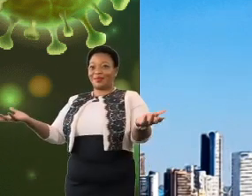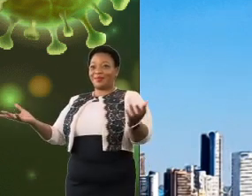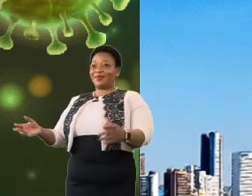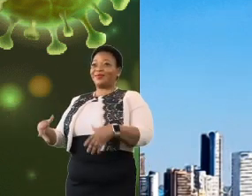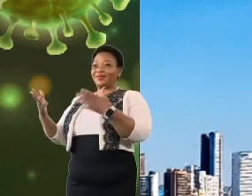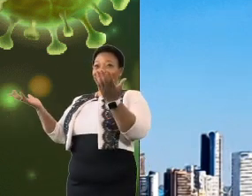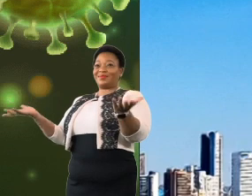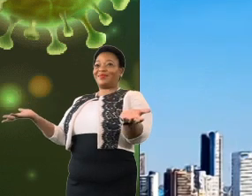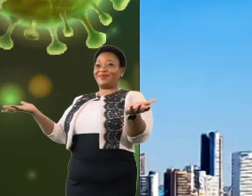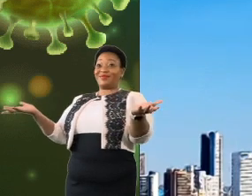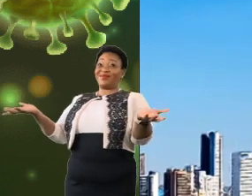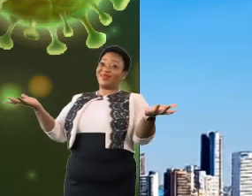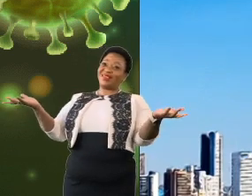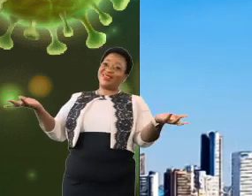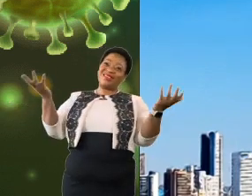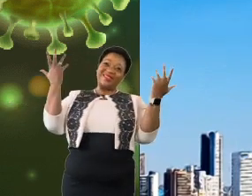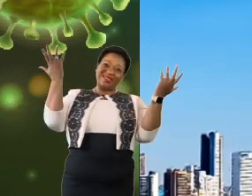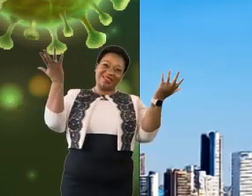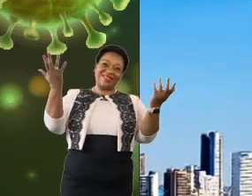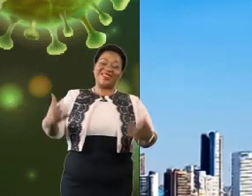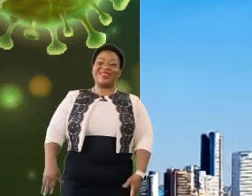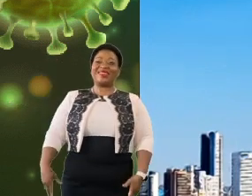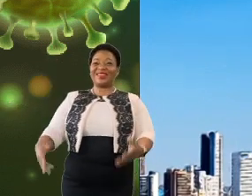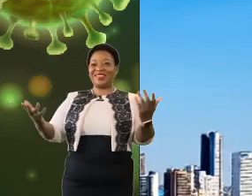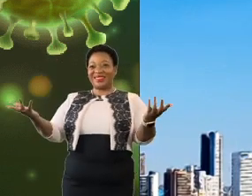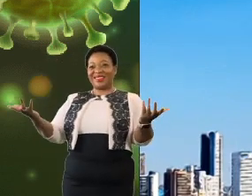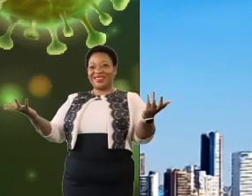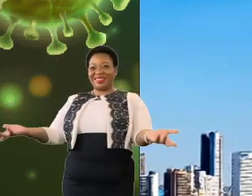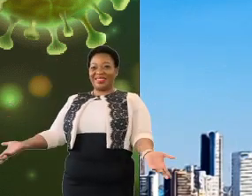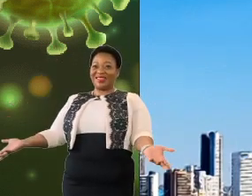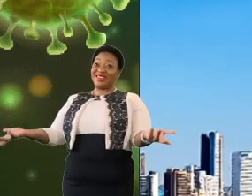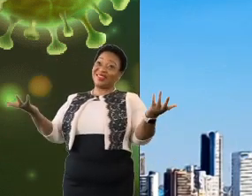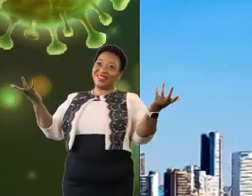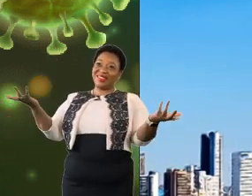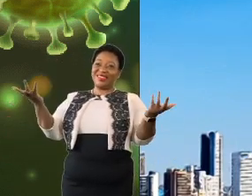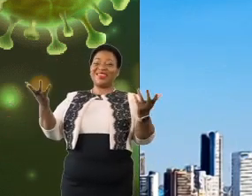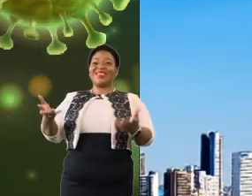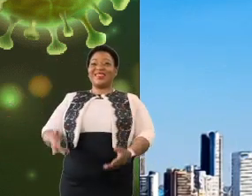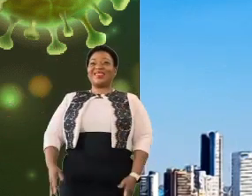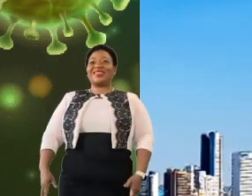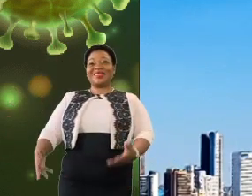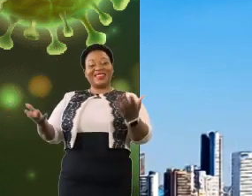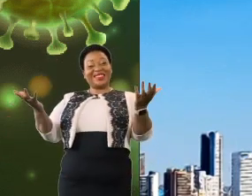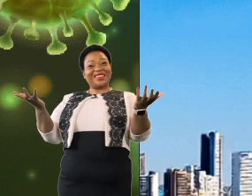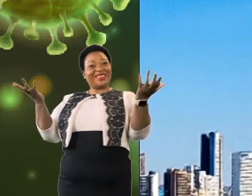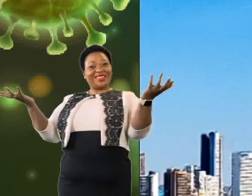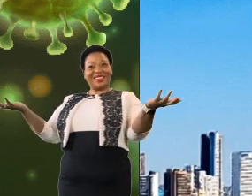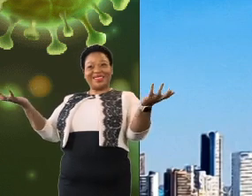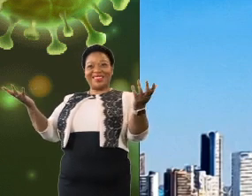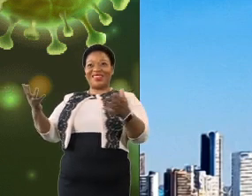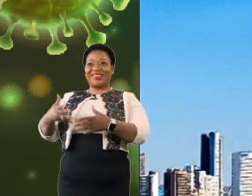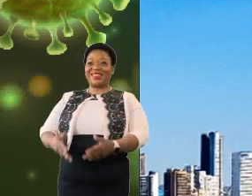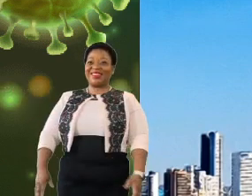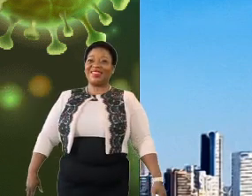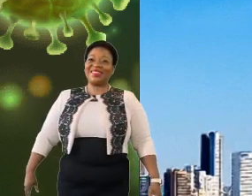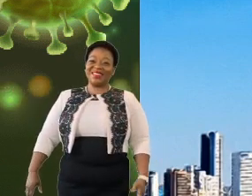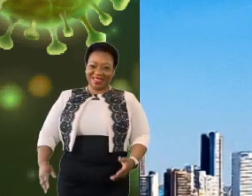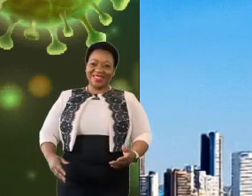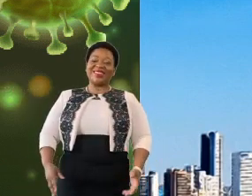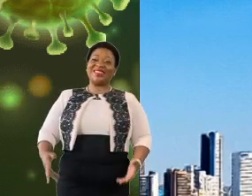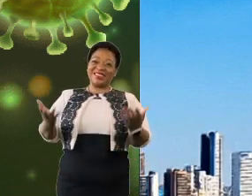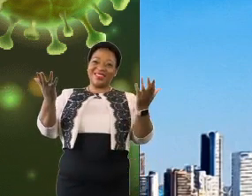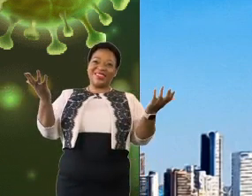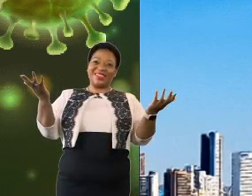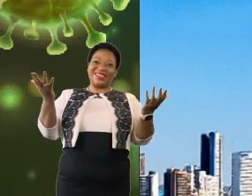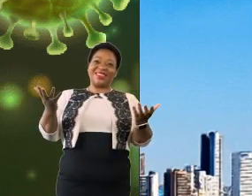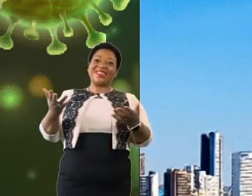technology in terms of e-government solutions? We've seen e-learning platforms. Certainly my children I've